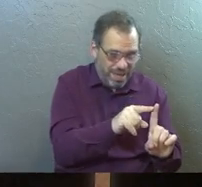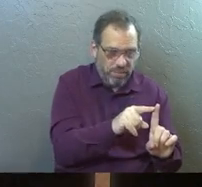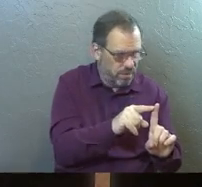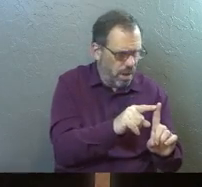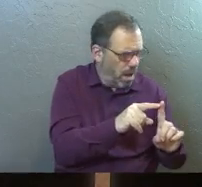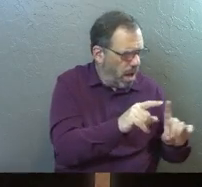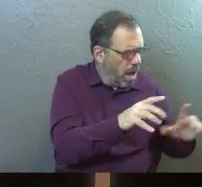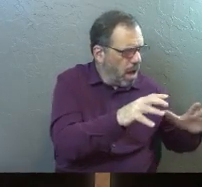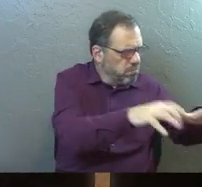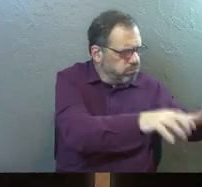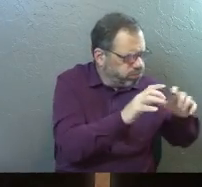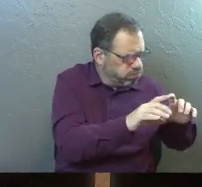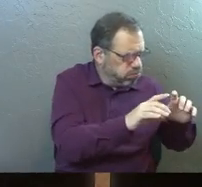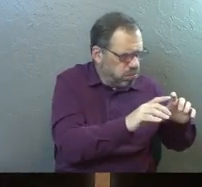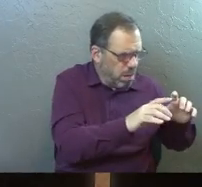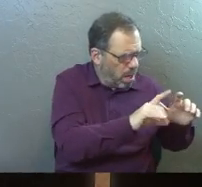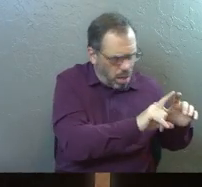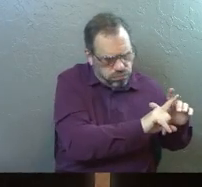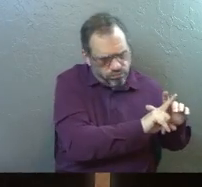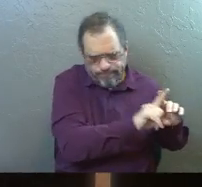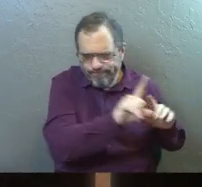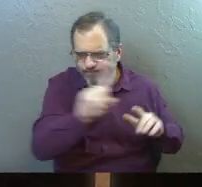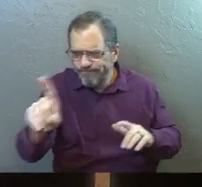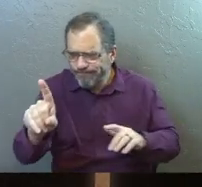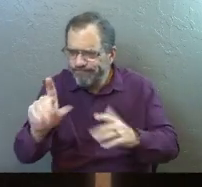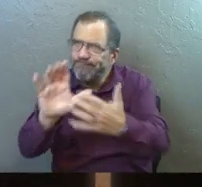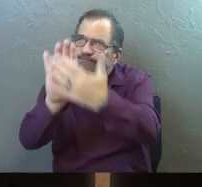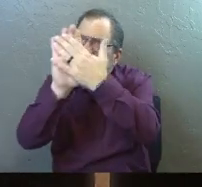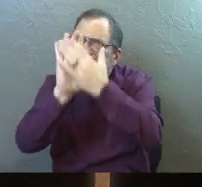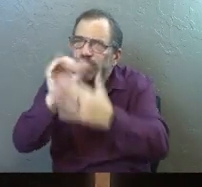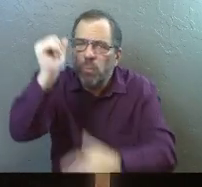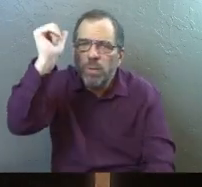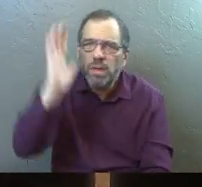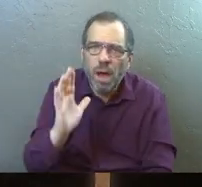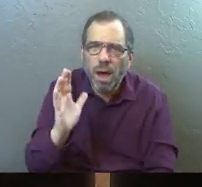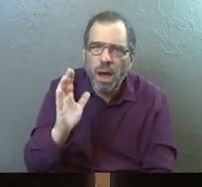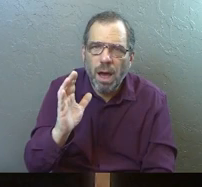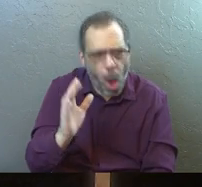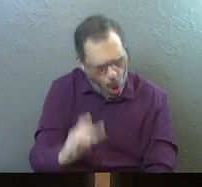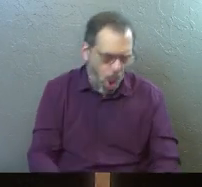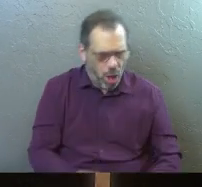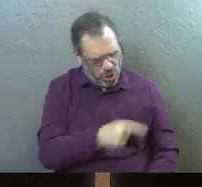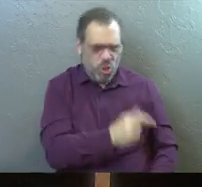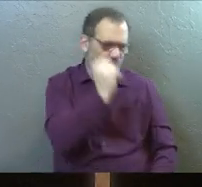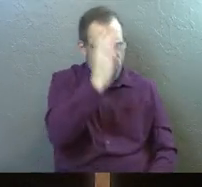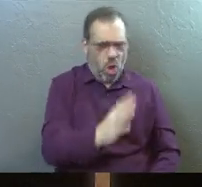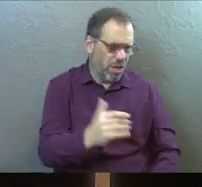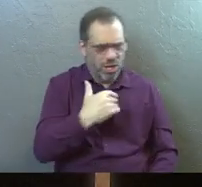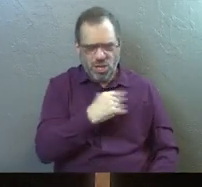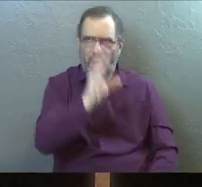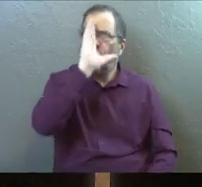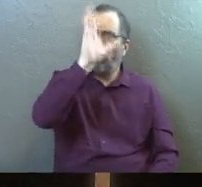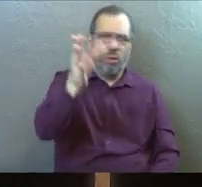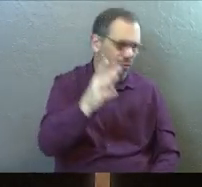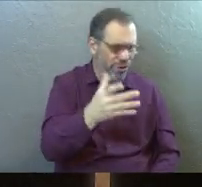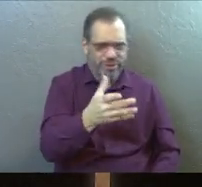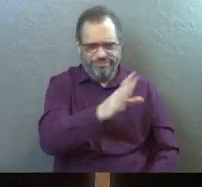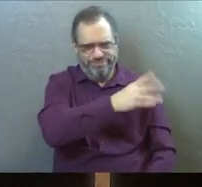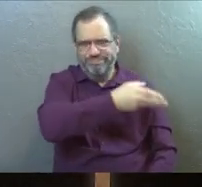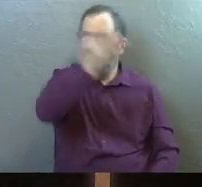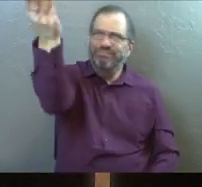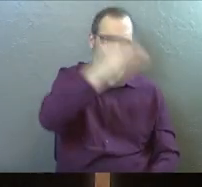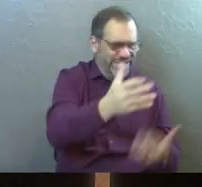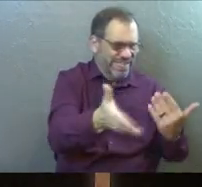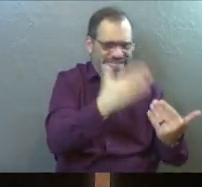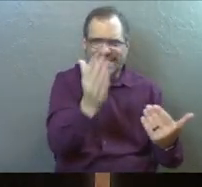himself prioritize just spending time with God the Father. And you're like, well, he was God. Didn't he have a direct line? Wasn't it